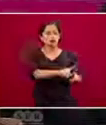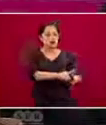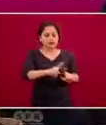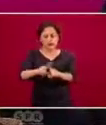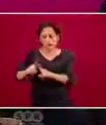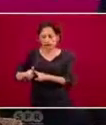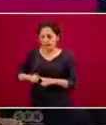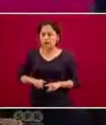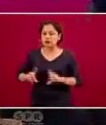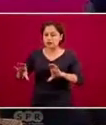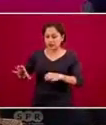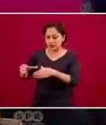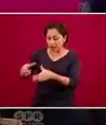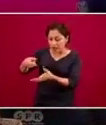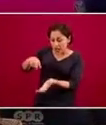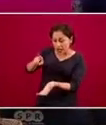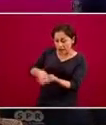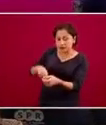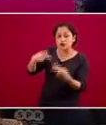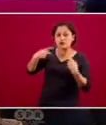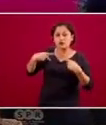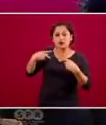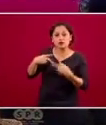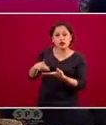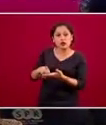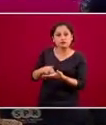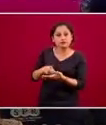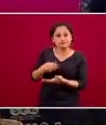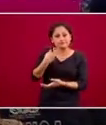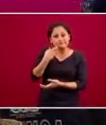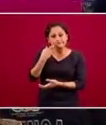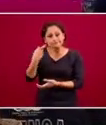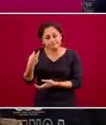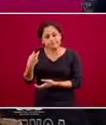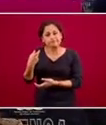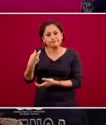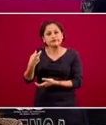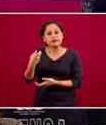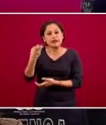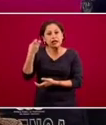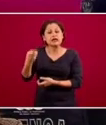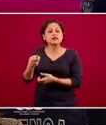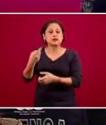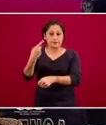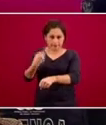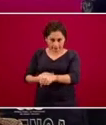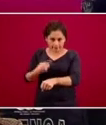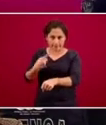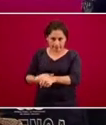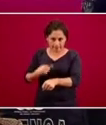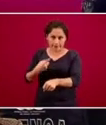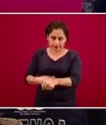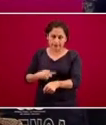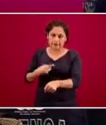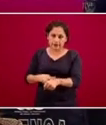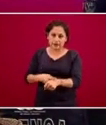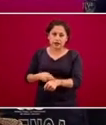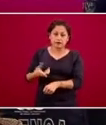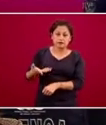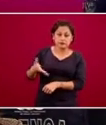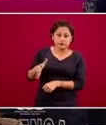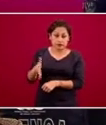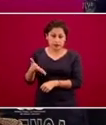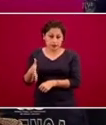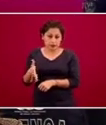When talking specifically about the substance consumers, this is not only about the people who have a